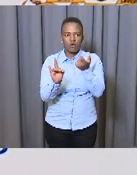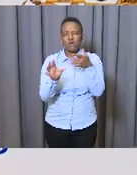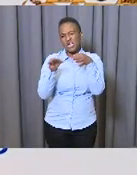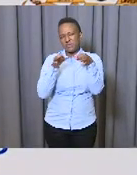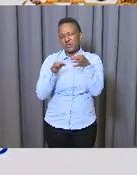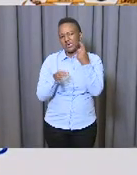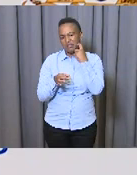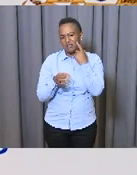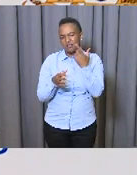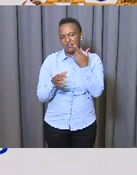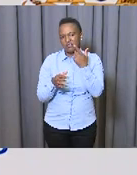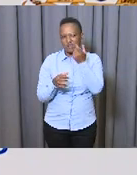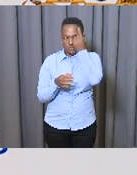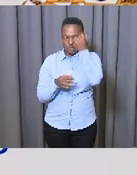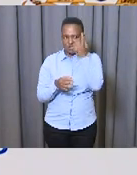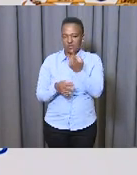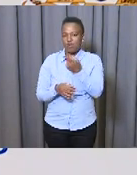obvious. A lot of the